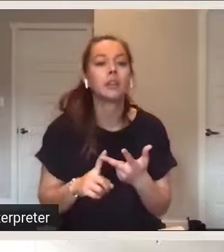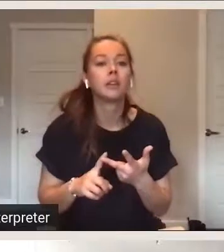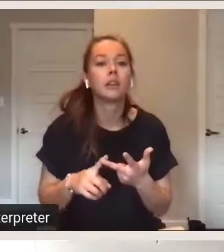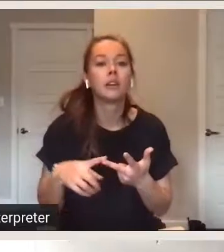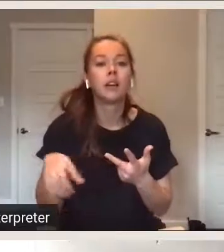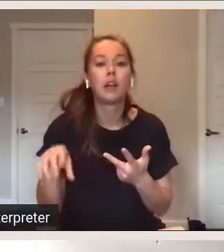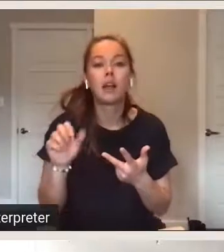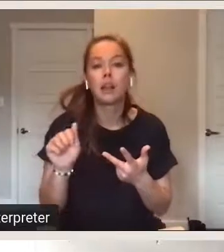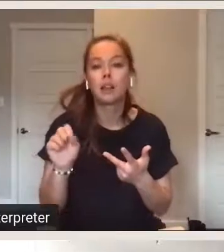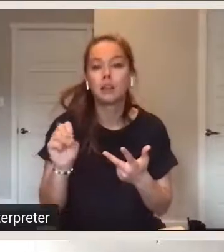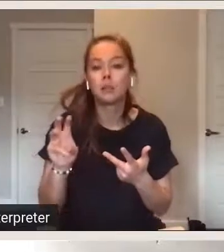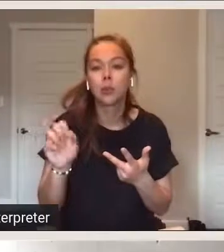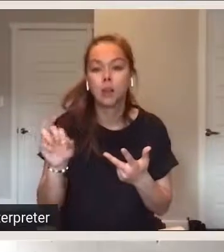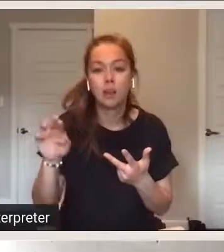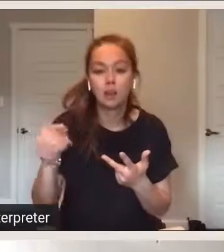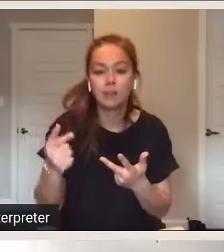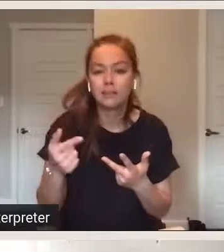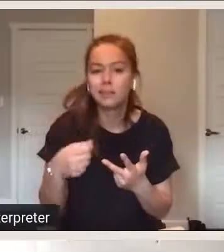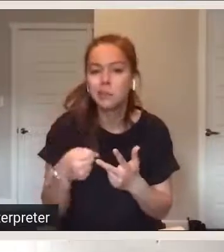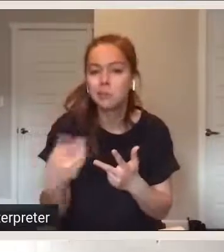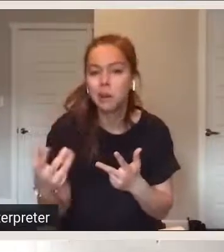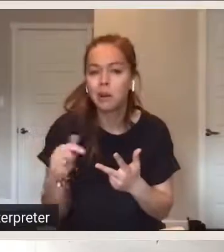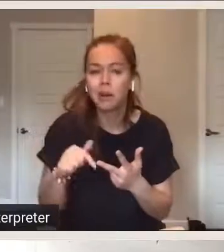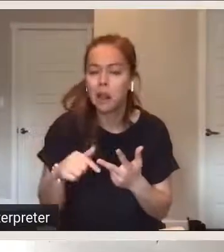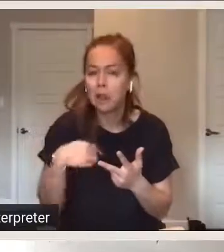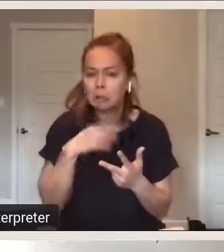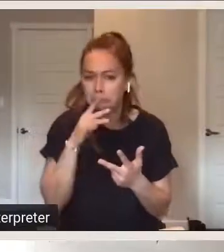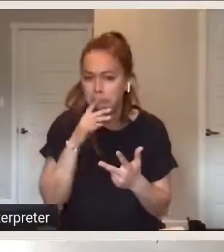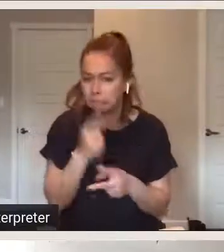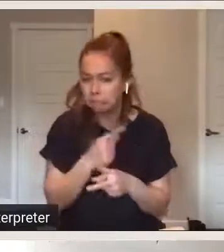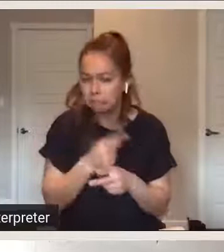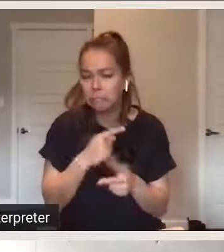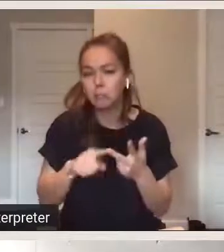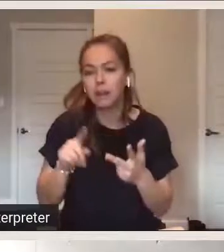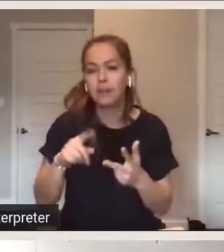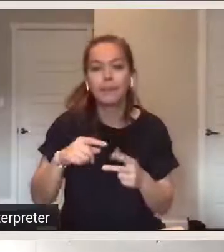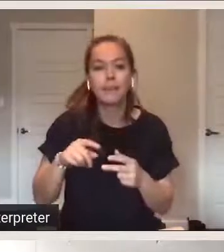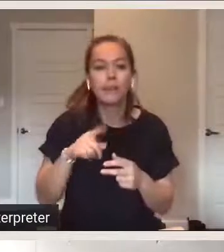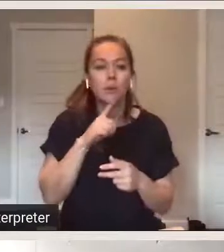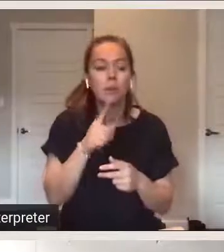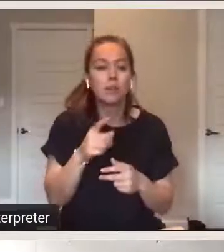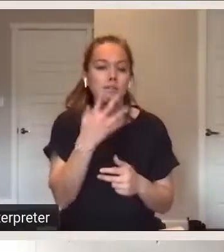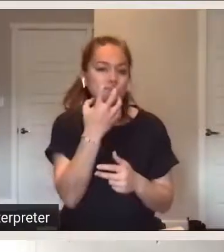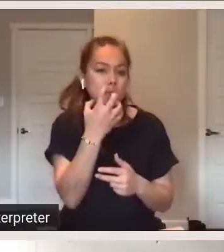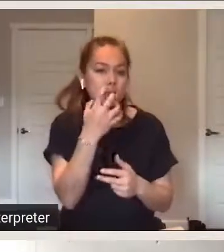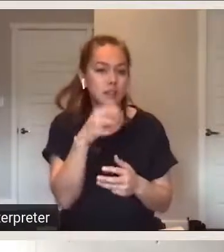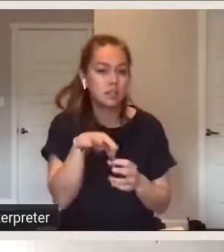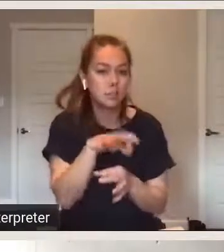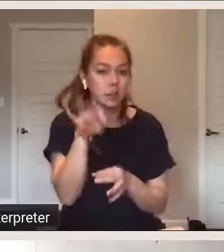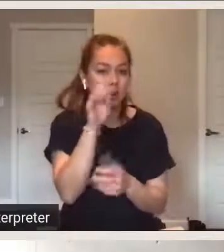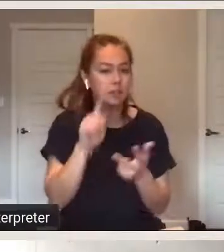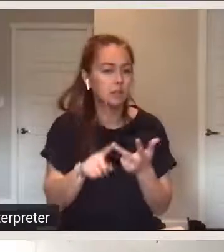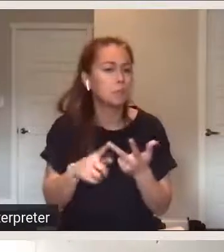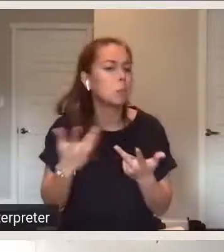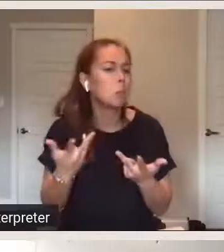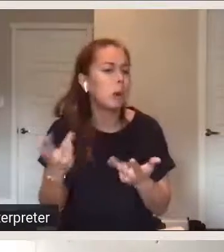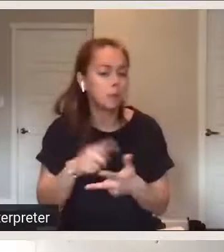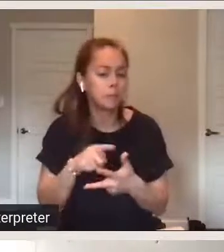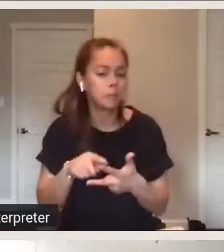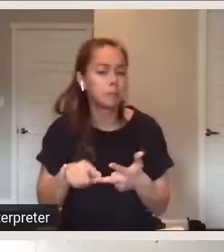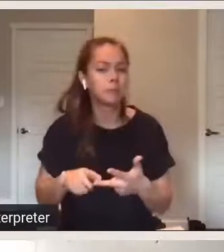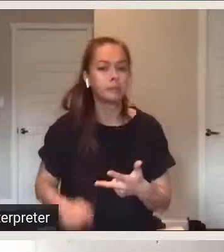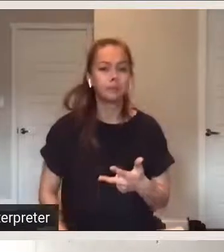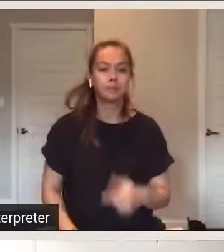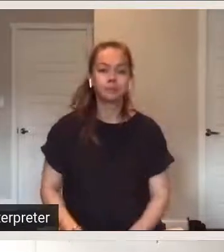or sorry if I mispronounce that, or evil spirits mm-hmm. are. Mm-hmm. You got it. It's Aswang. Okay. So it